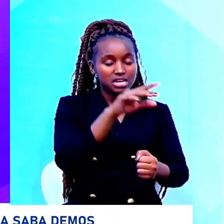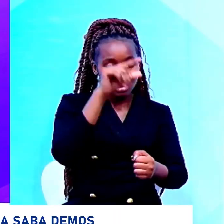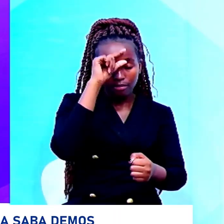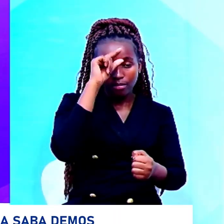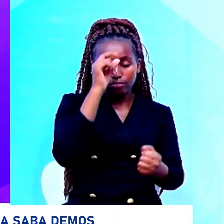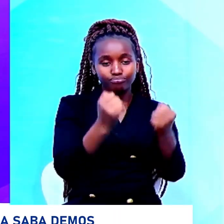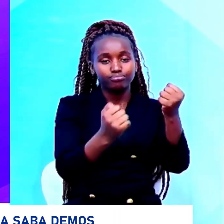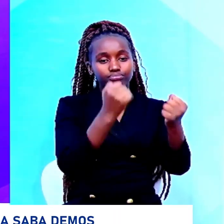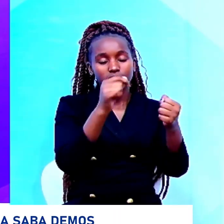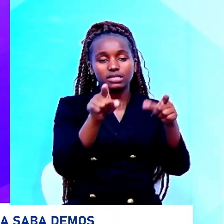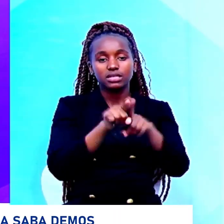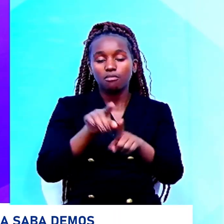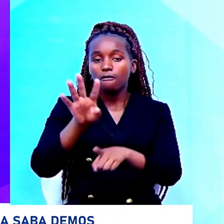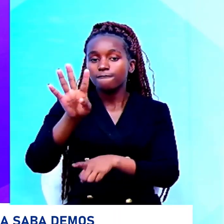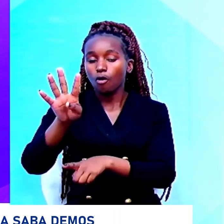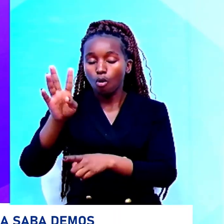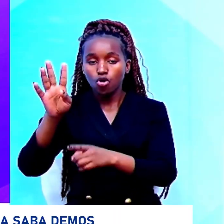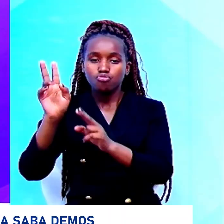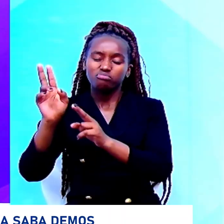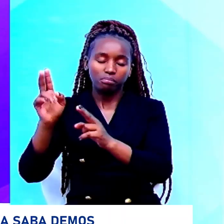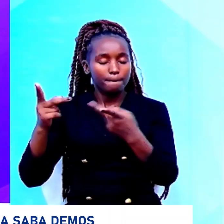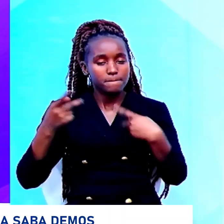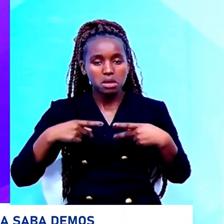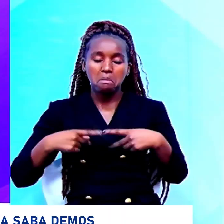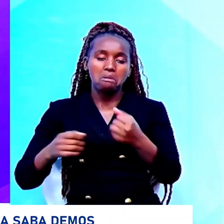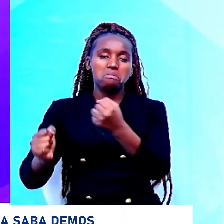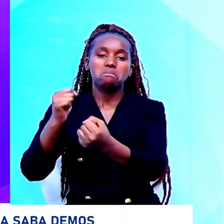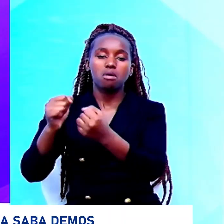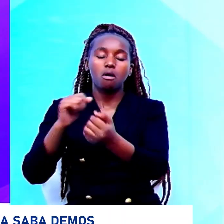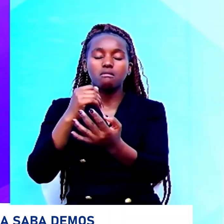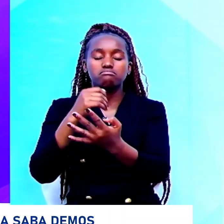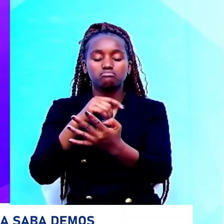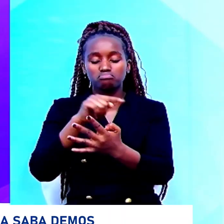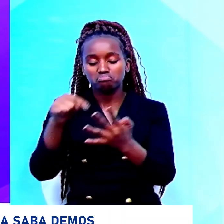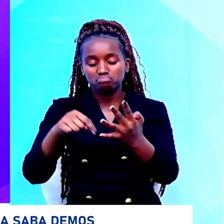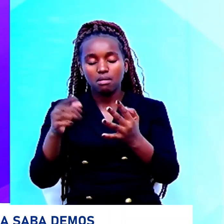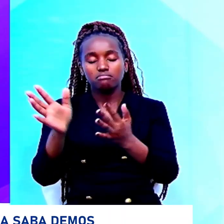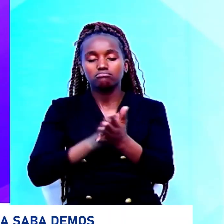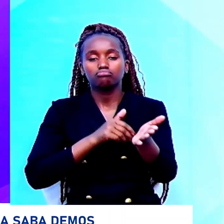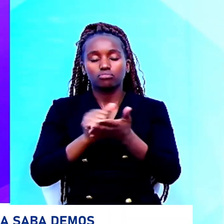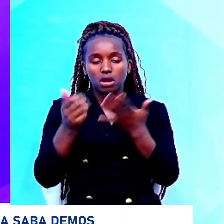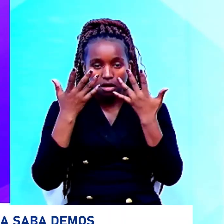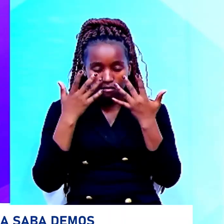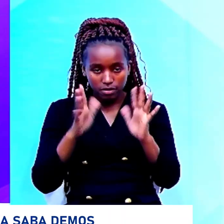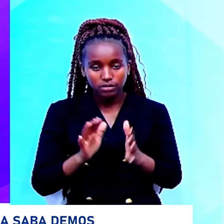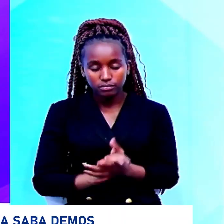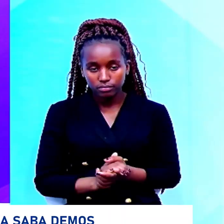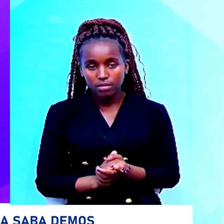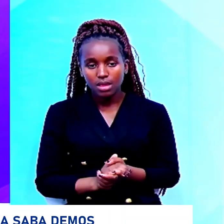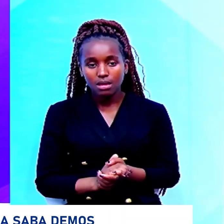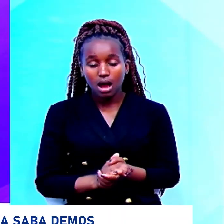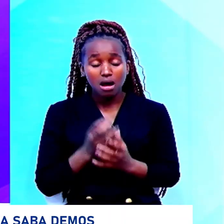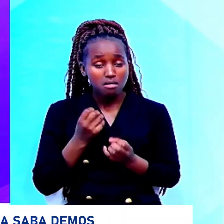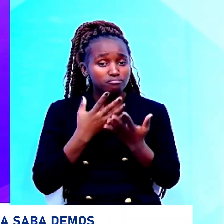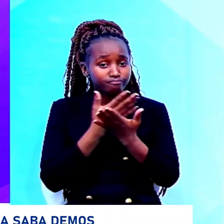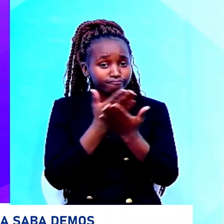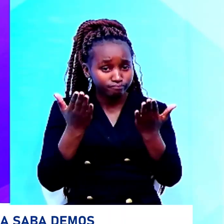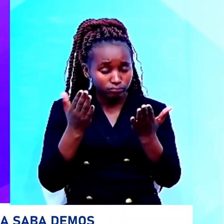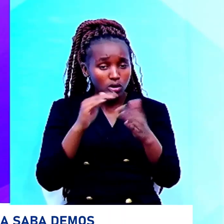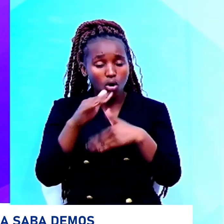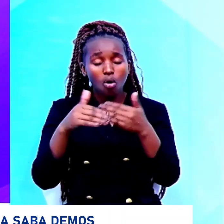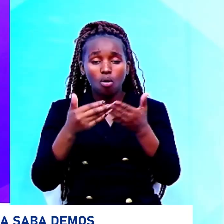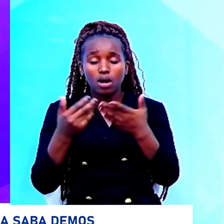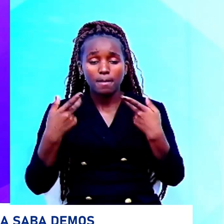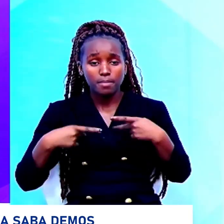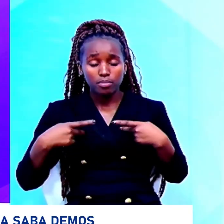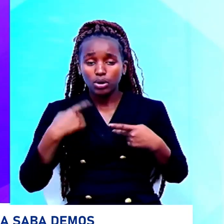and 4 civilians vehicles were damaged. While commending the law-abiding Kenyans who heeded